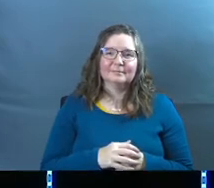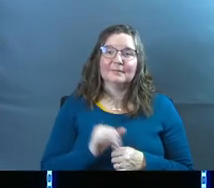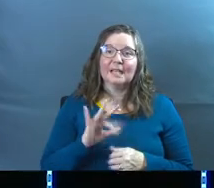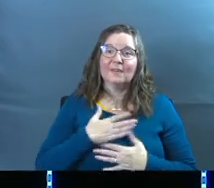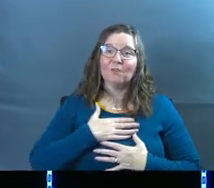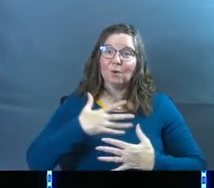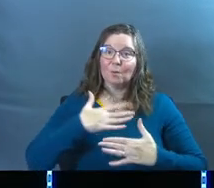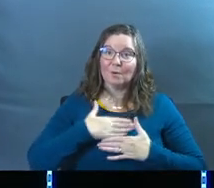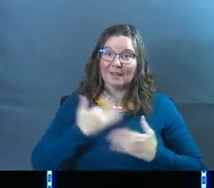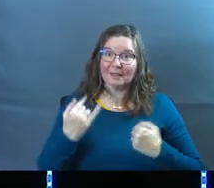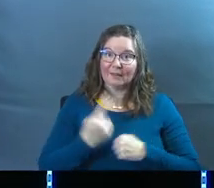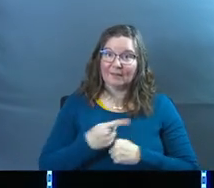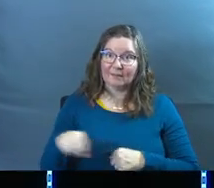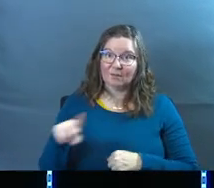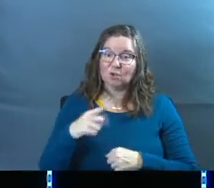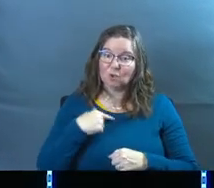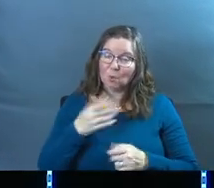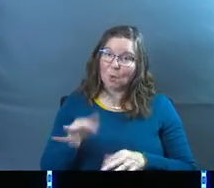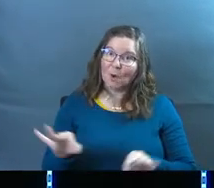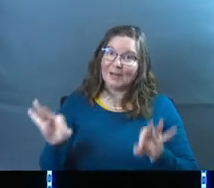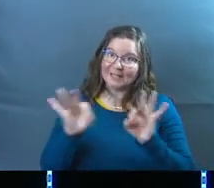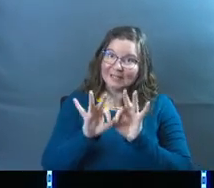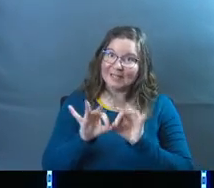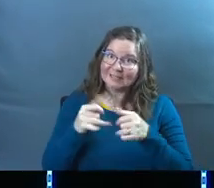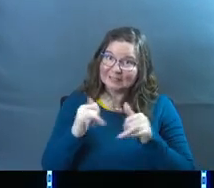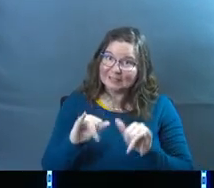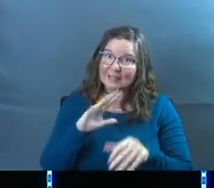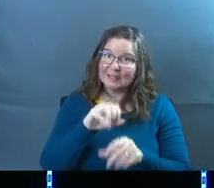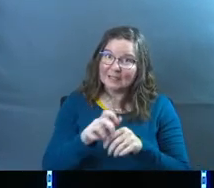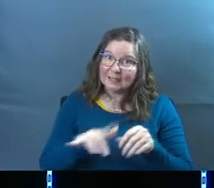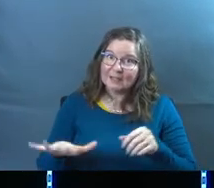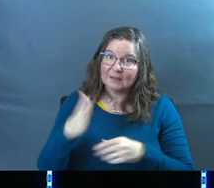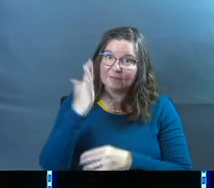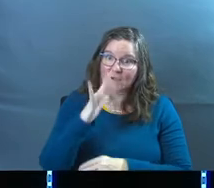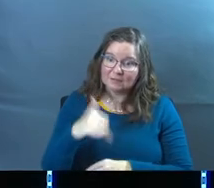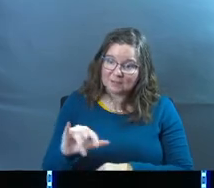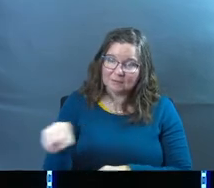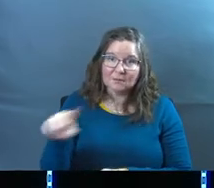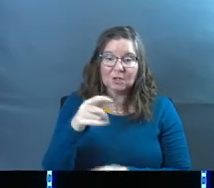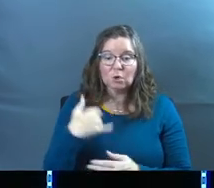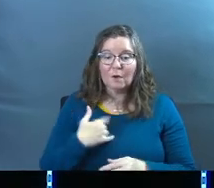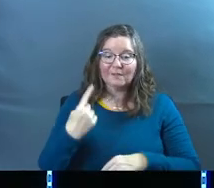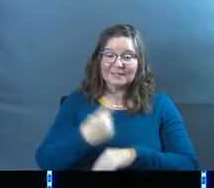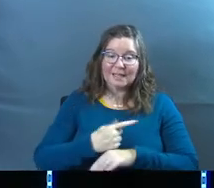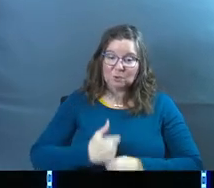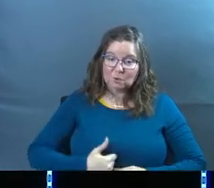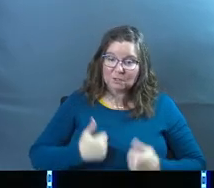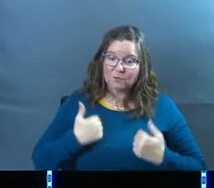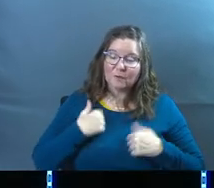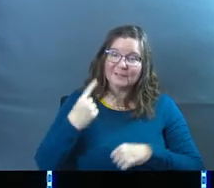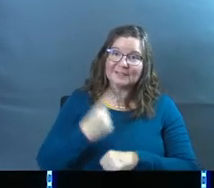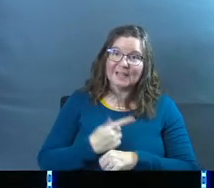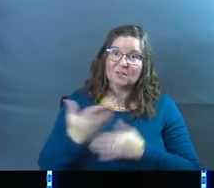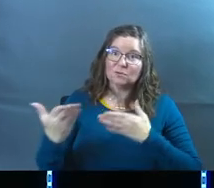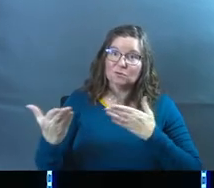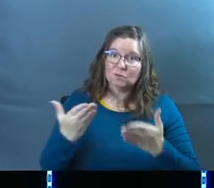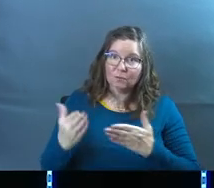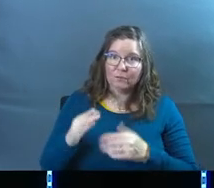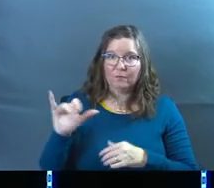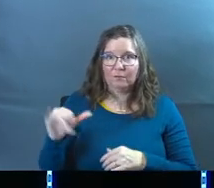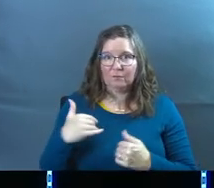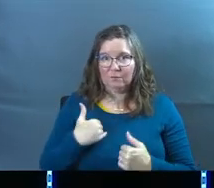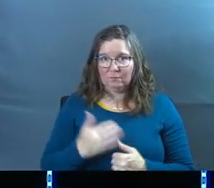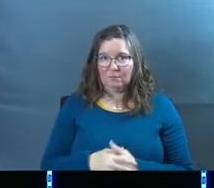If you're breathing oxygen, you're key in the kingdom of God. And if you've got days to live, you've got days to serve.